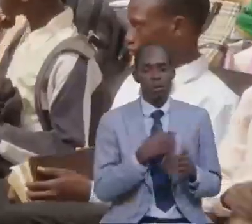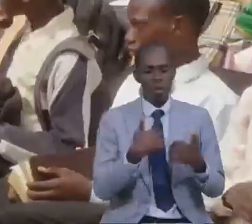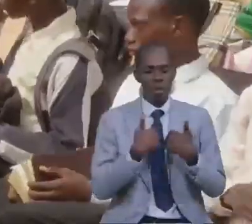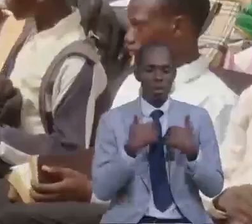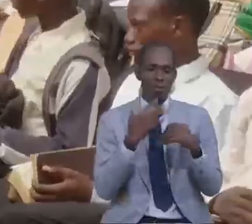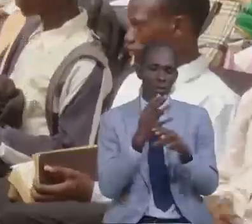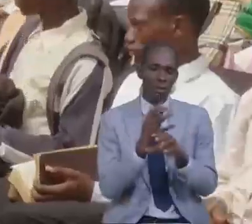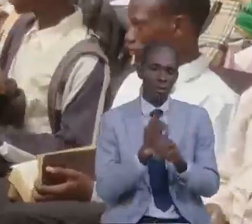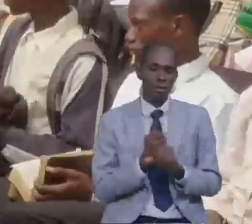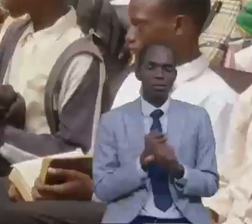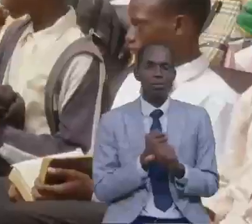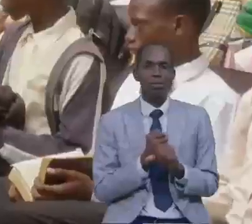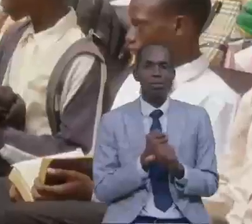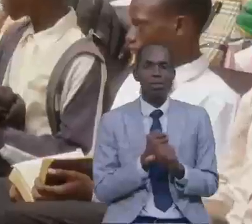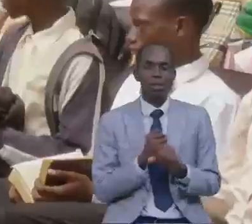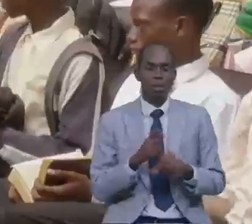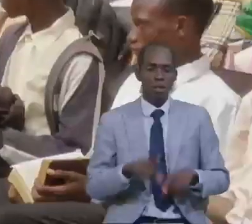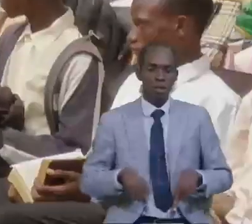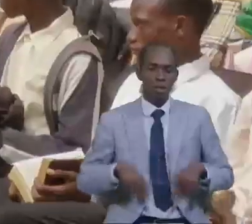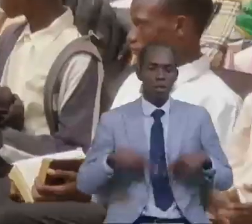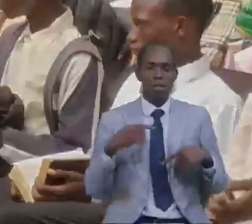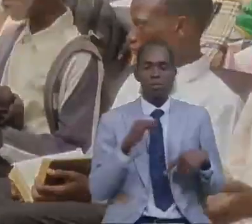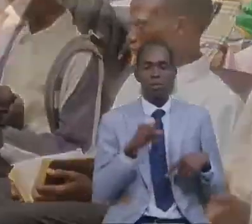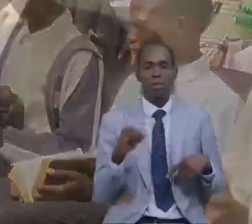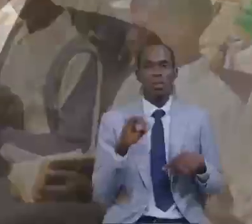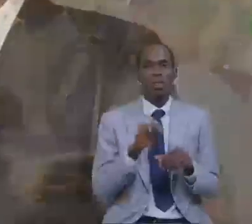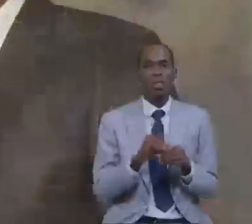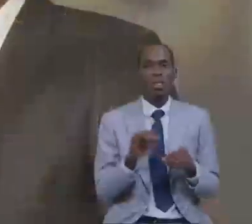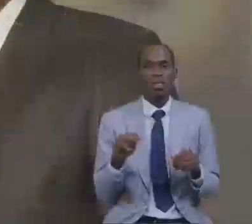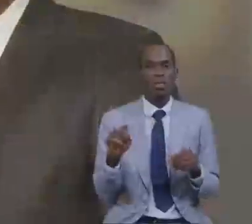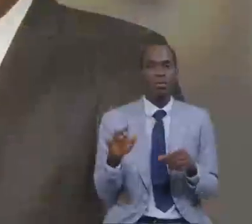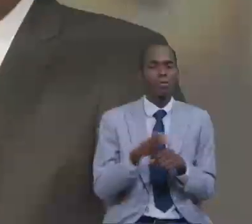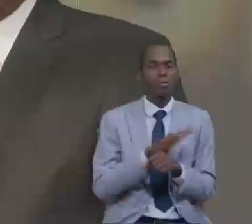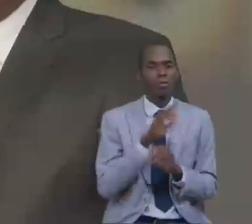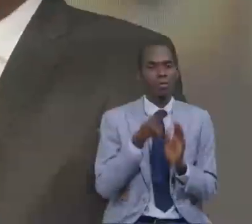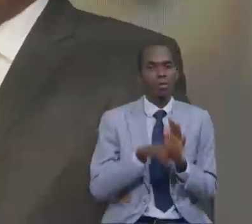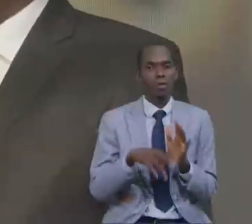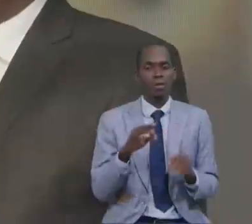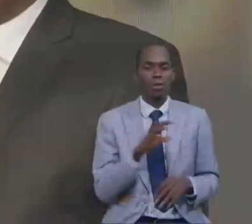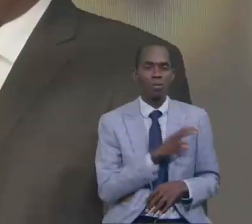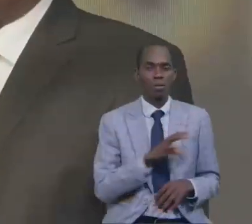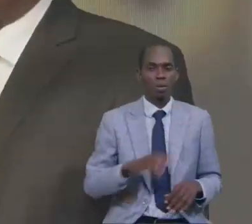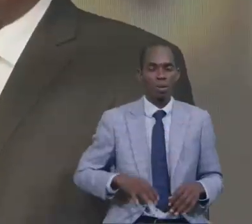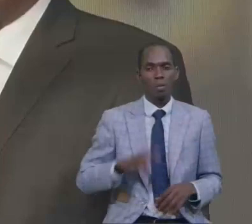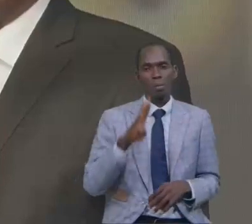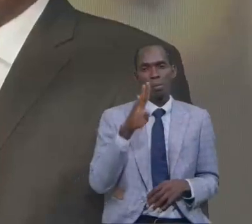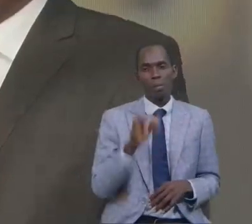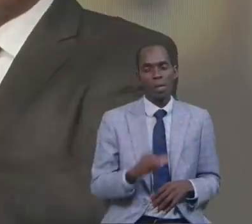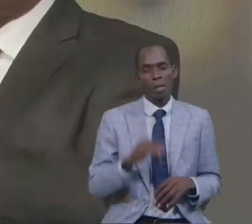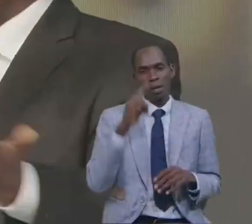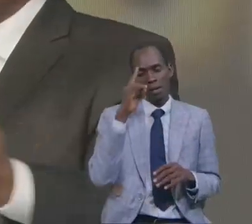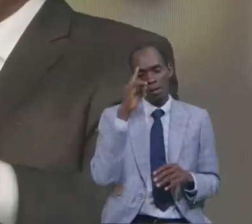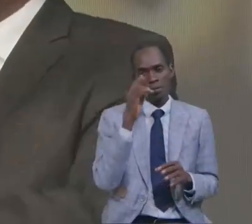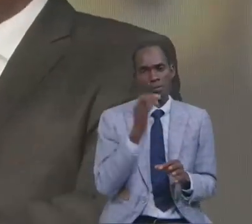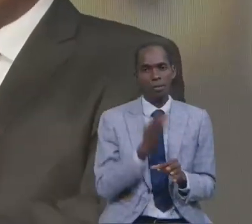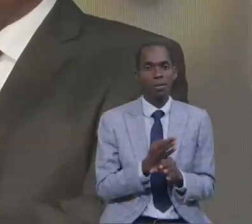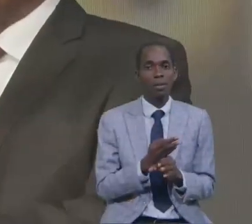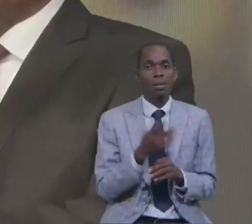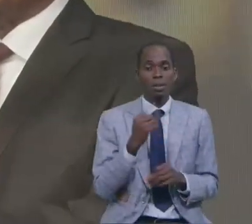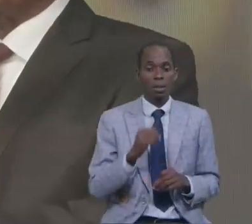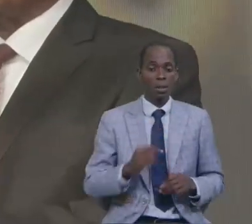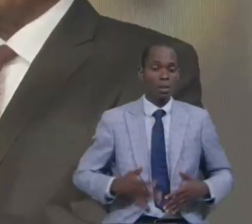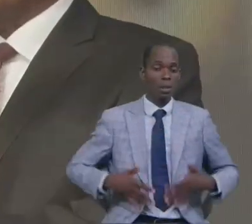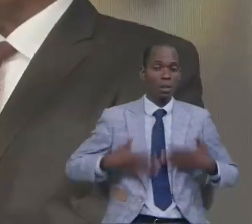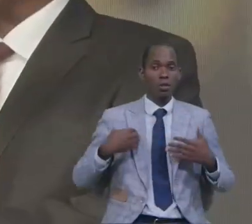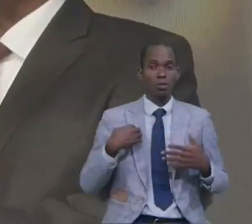faith. The life we live from today, from now on, in the strength of